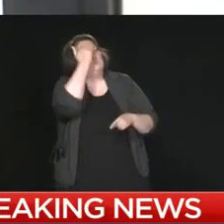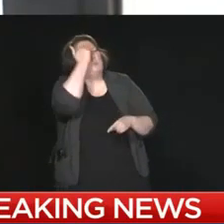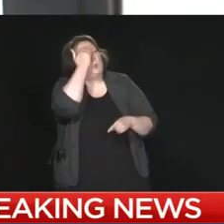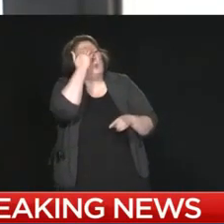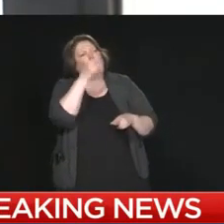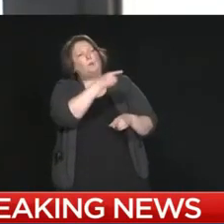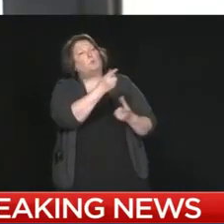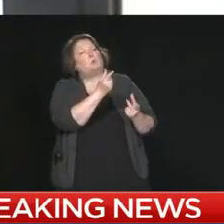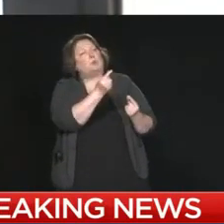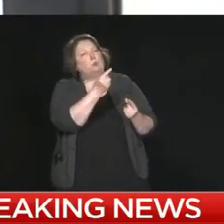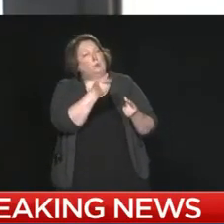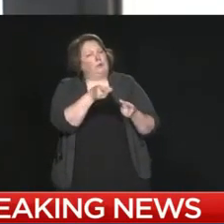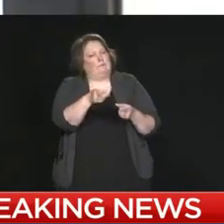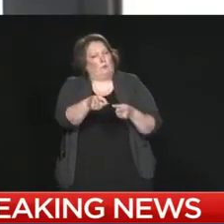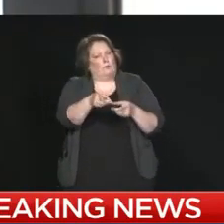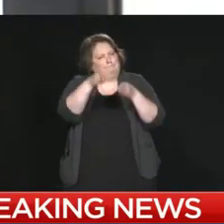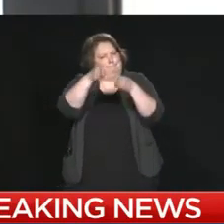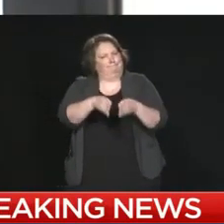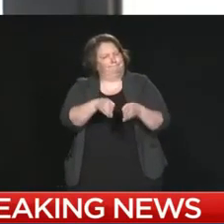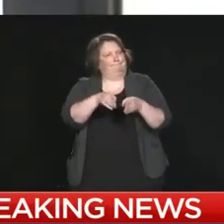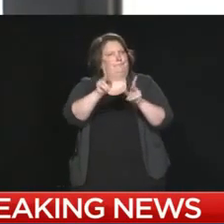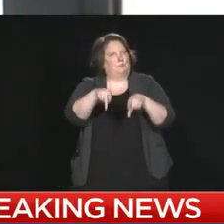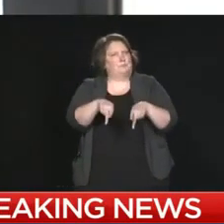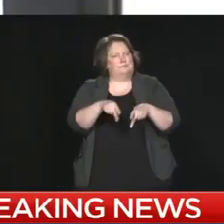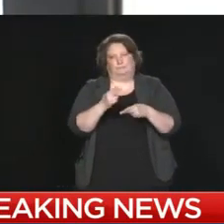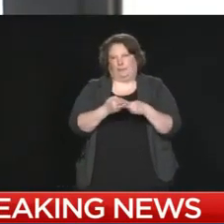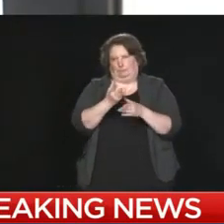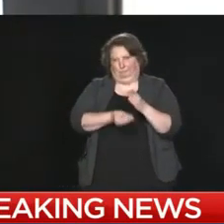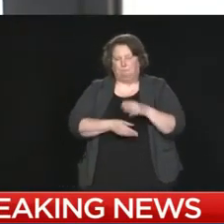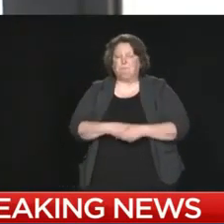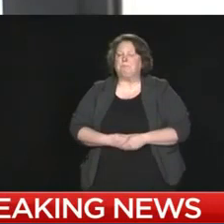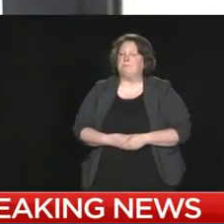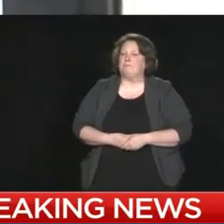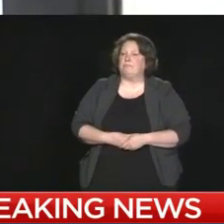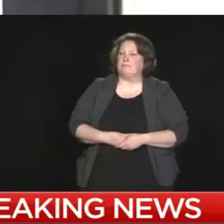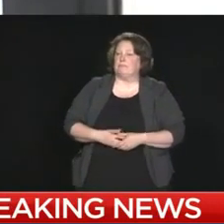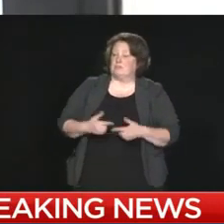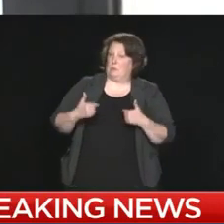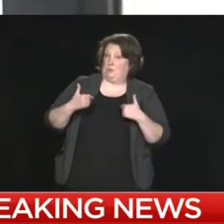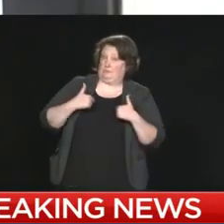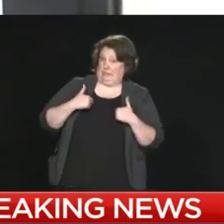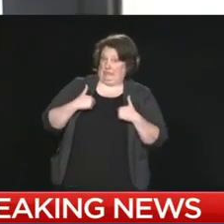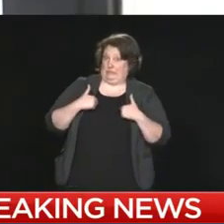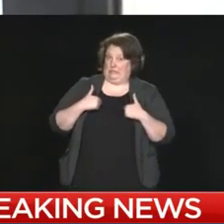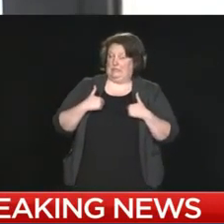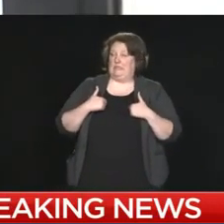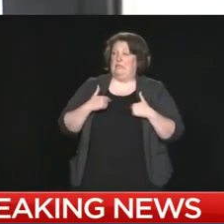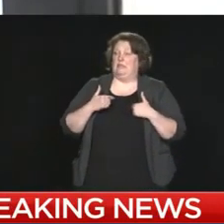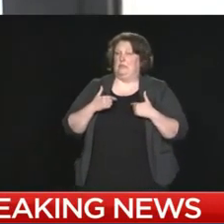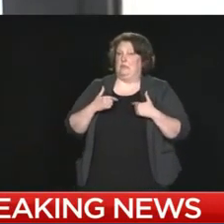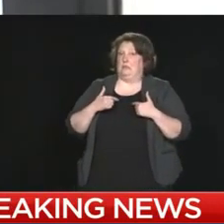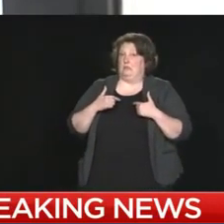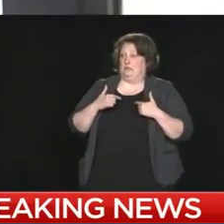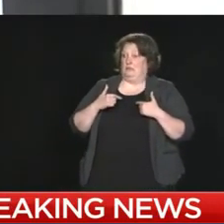As we said, I and my office only learned